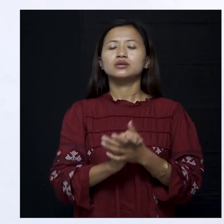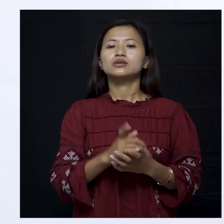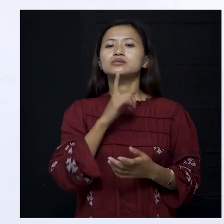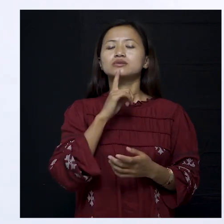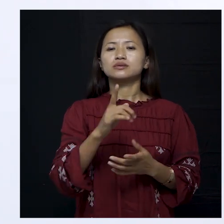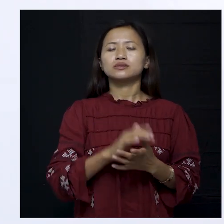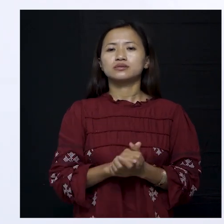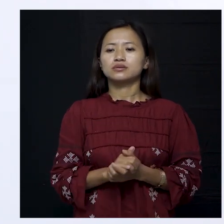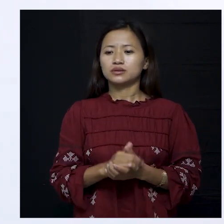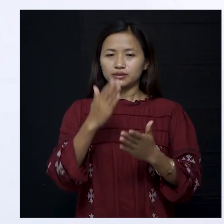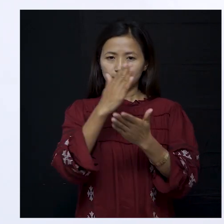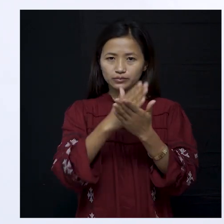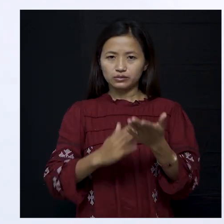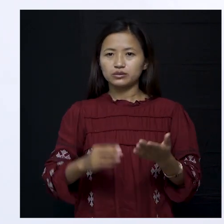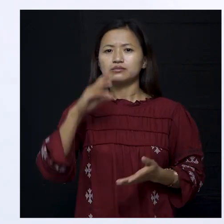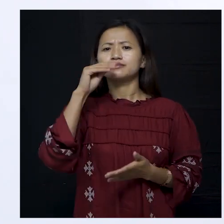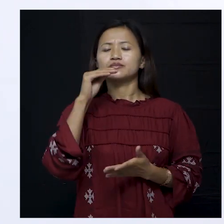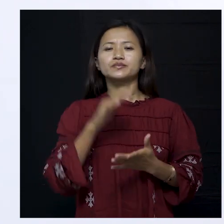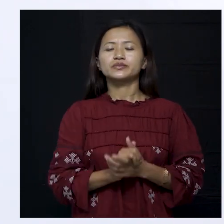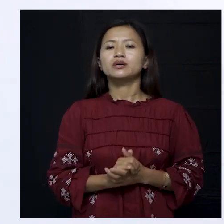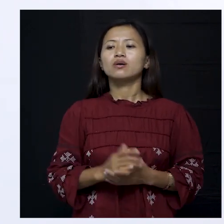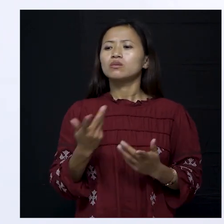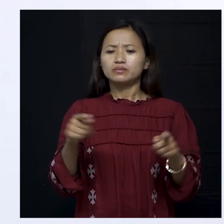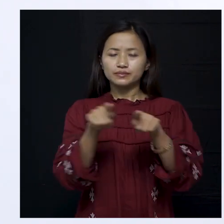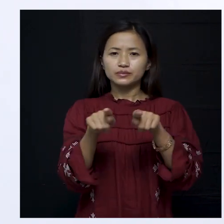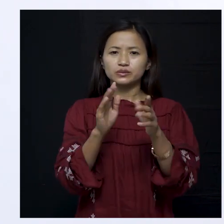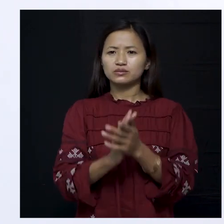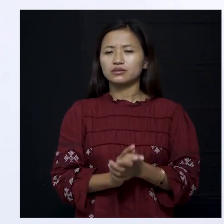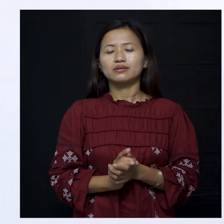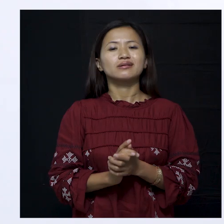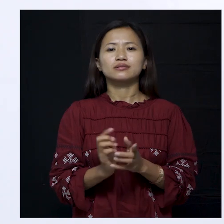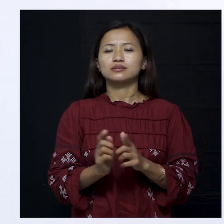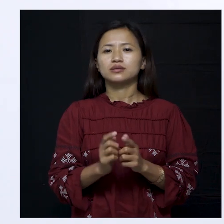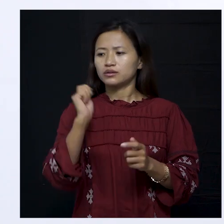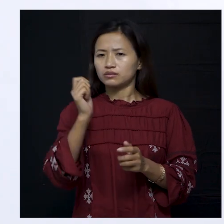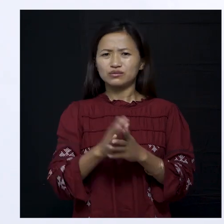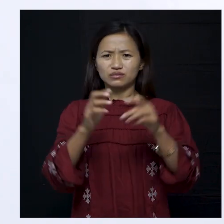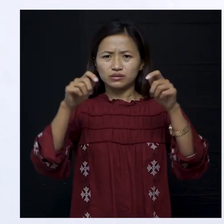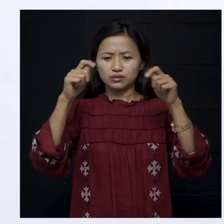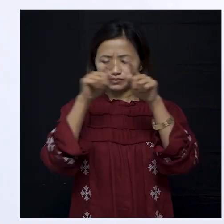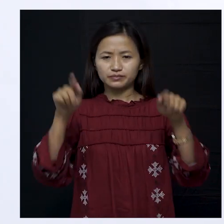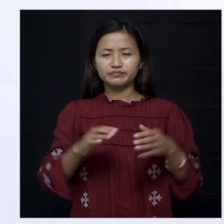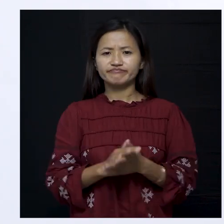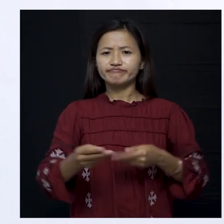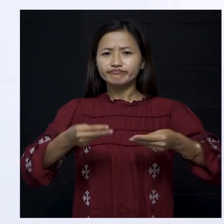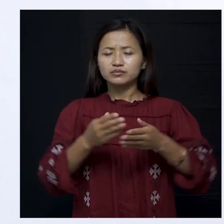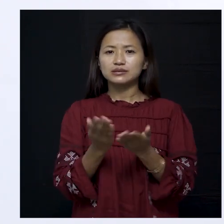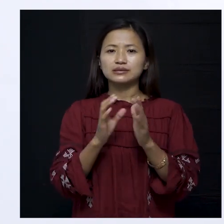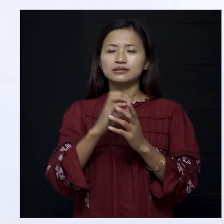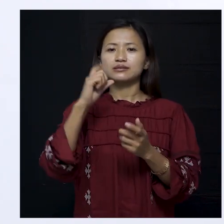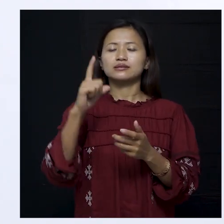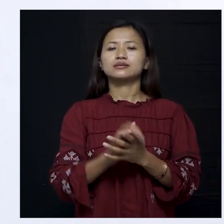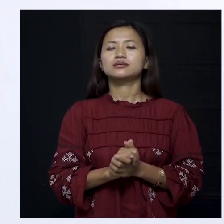say something in between your speeches. If it is not a seminar or a workshop, we hardly see people doing that, okay? And